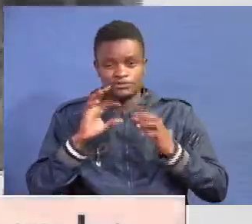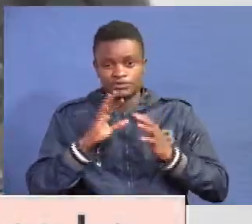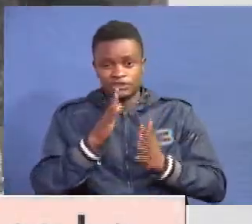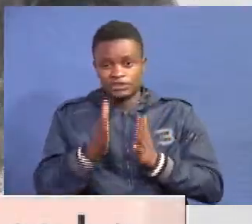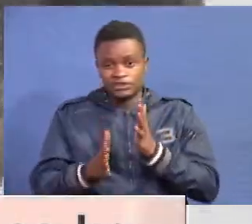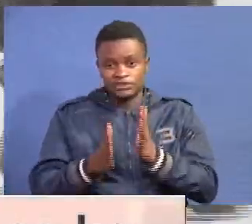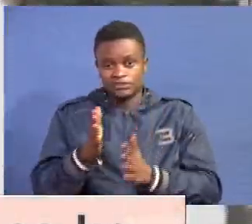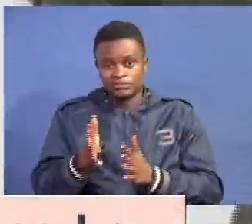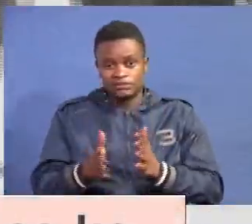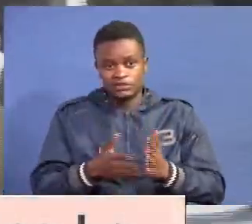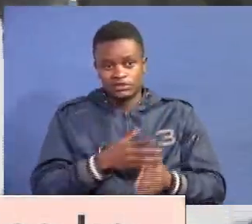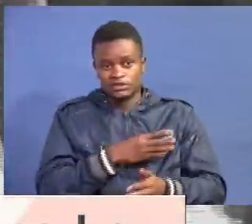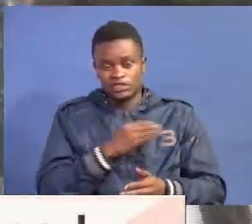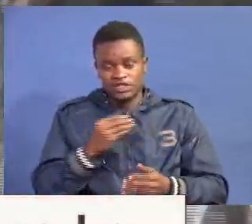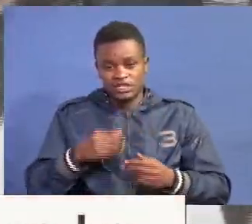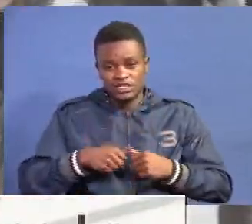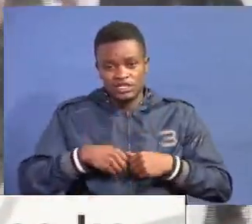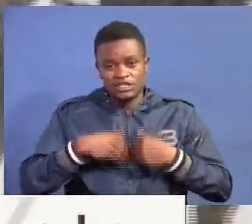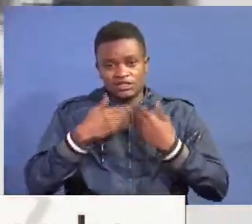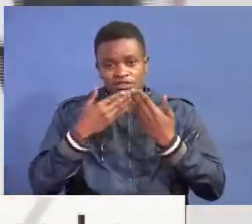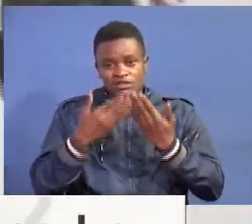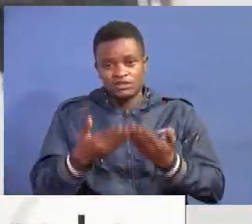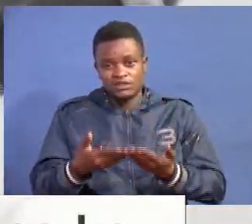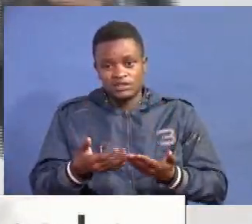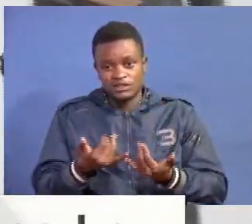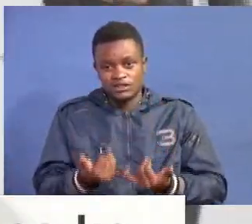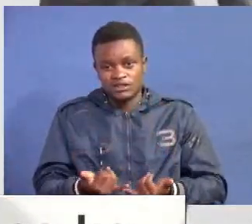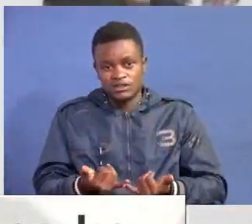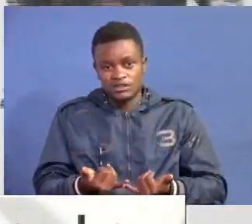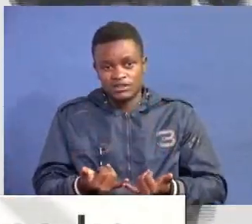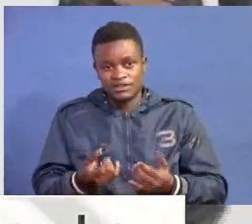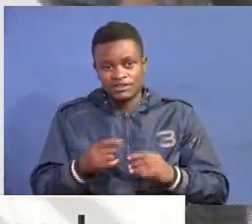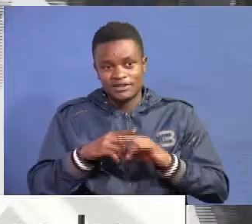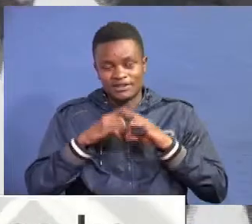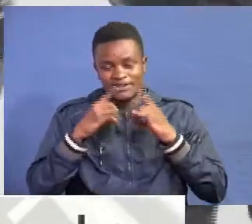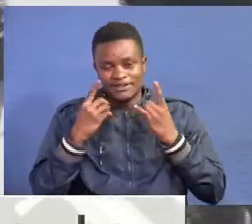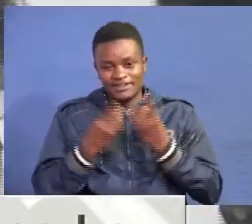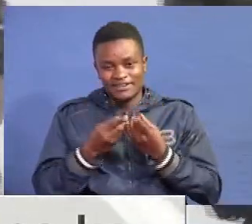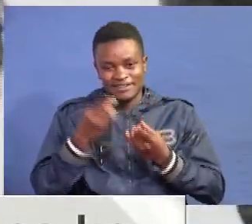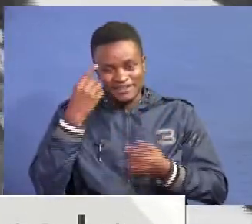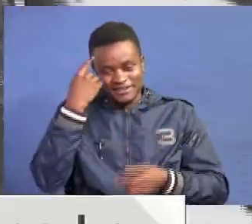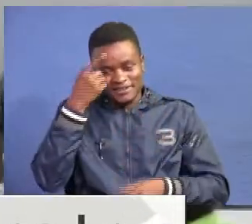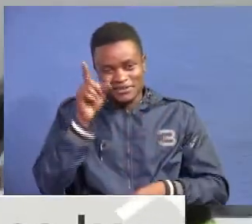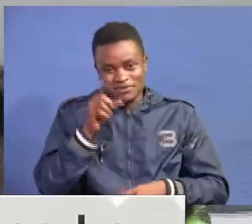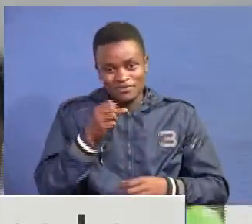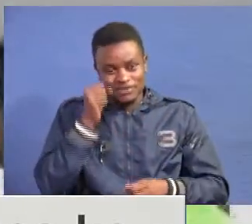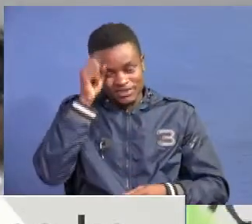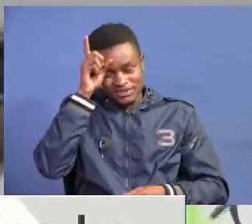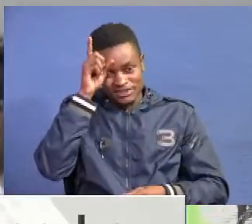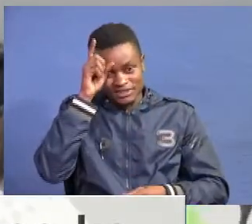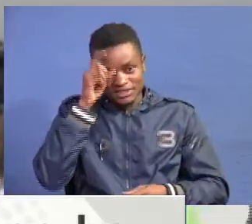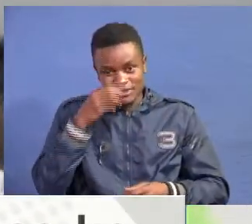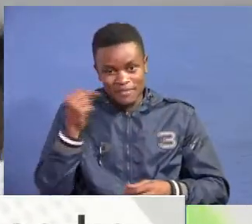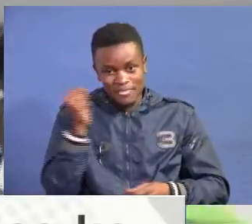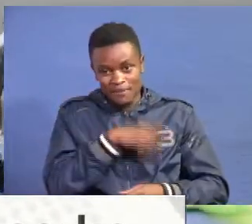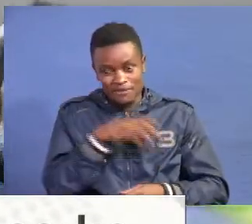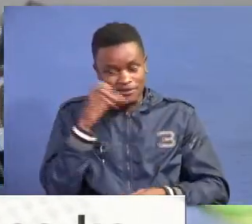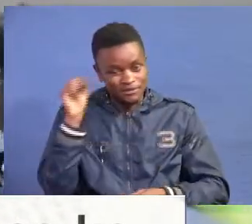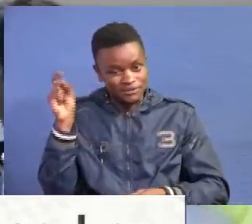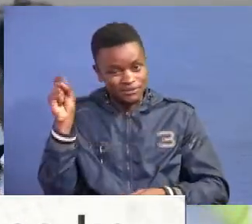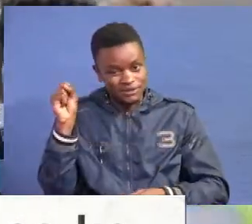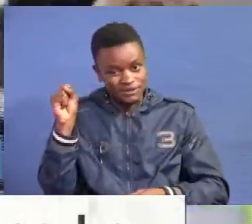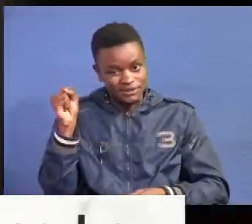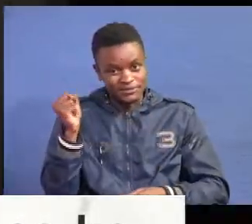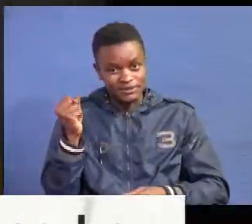then travel to Santo Domingo, Dominican Republic, for a memorandum of understanding between May 11th and 13th. He will later proceed